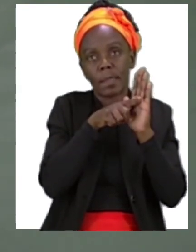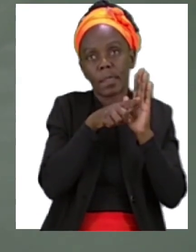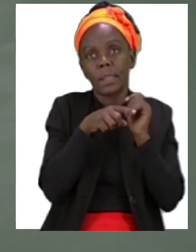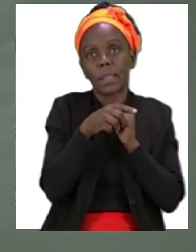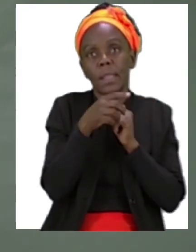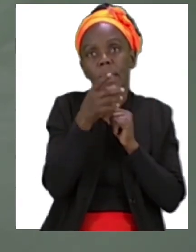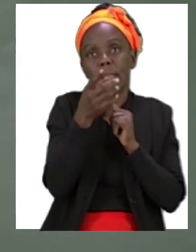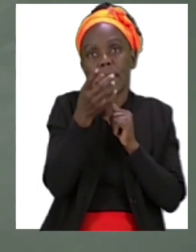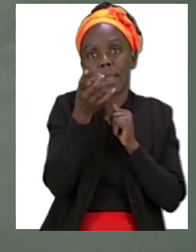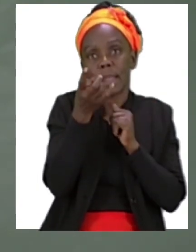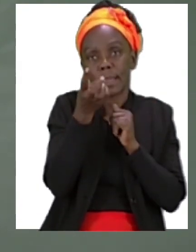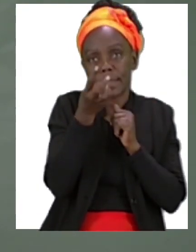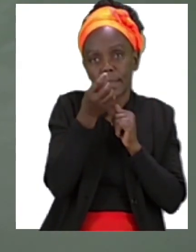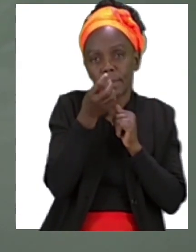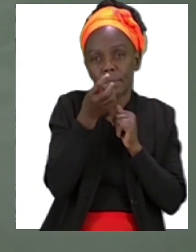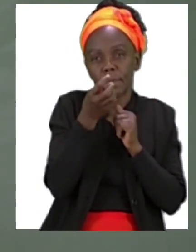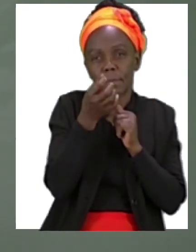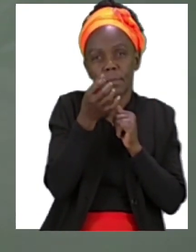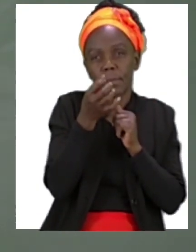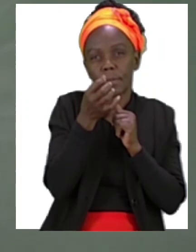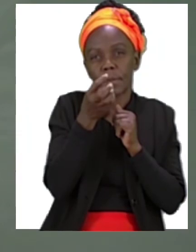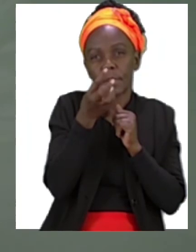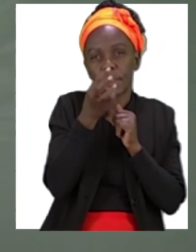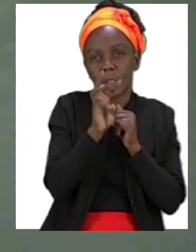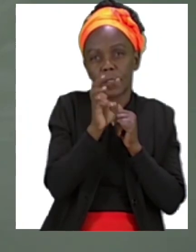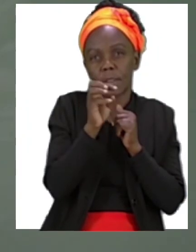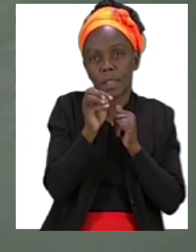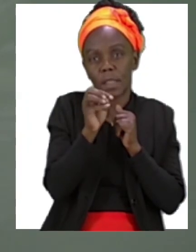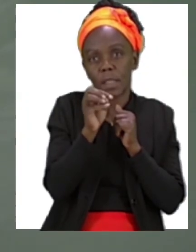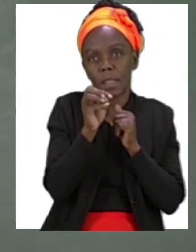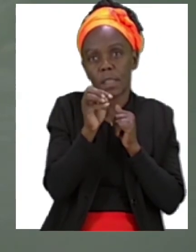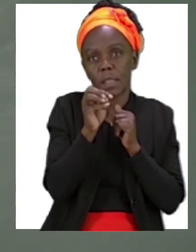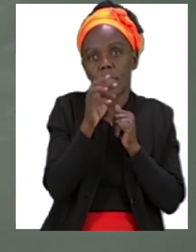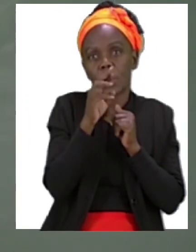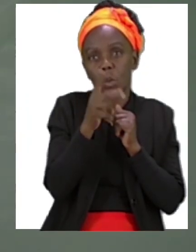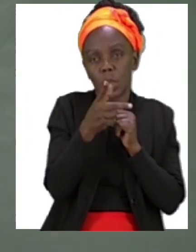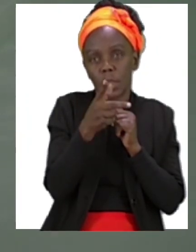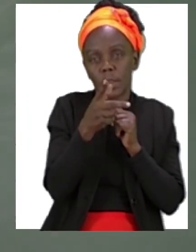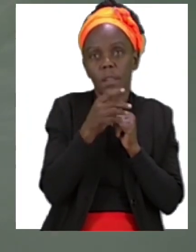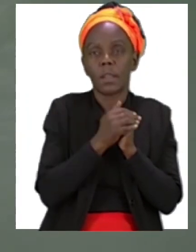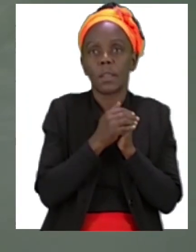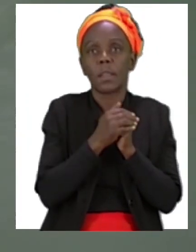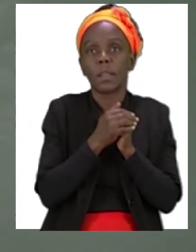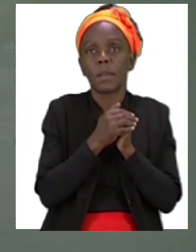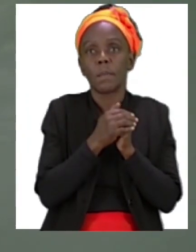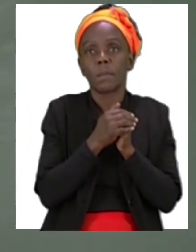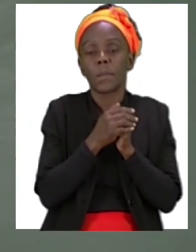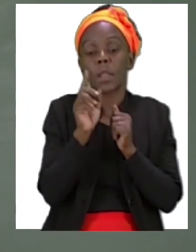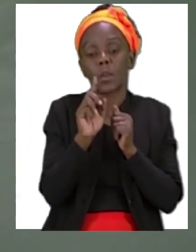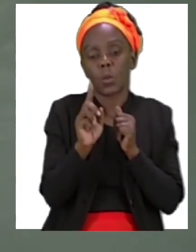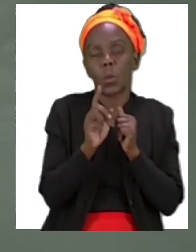will put our numbers, our dollar sign first, and then we write